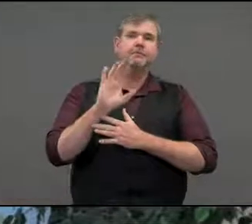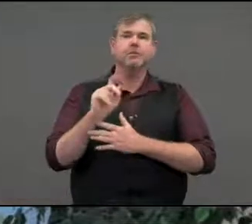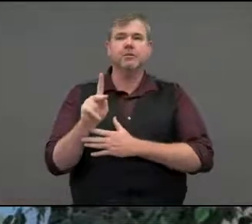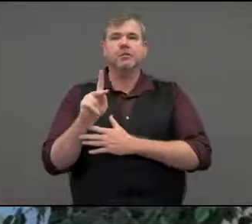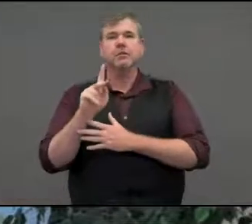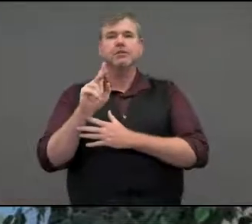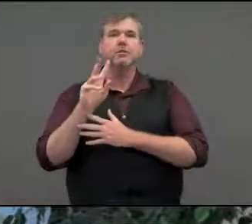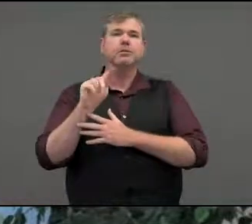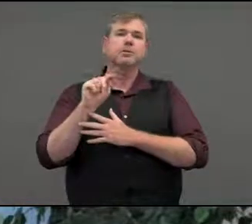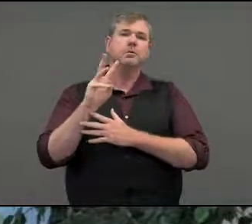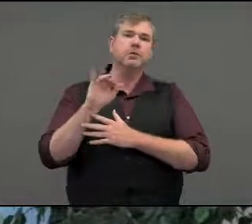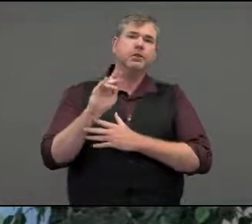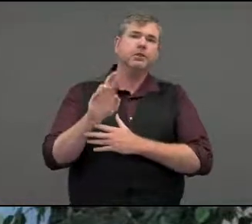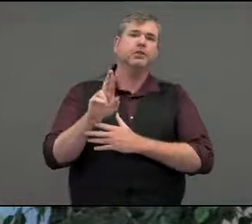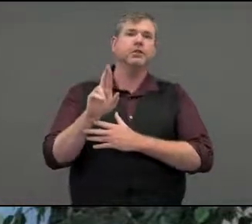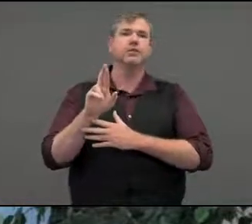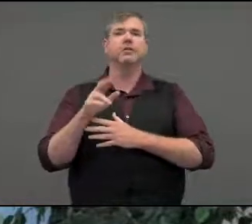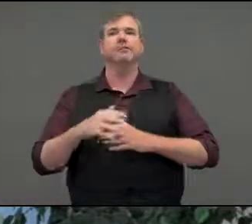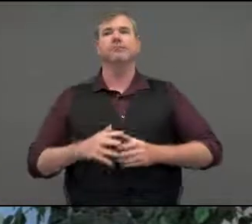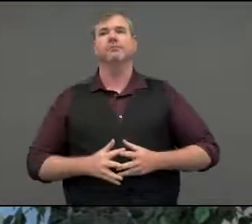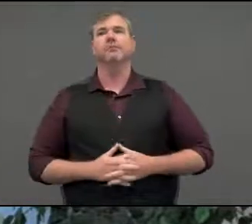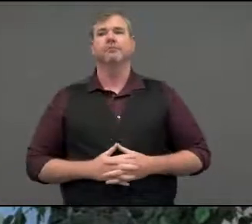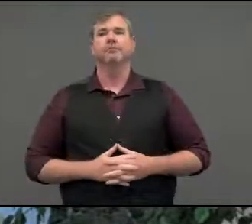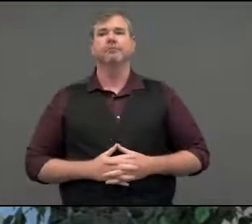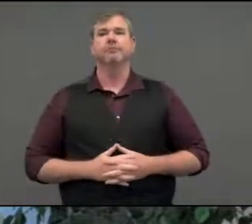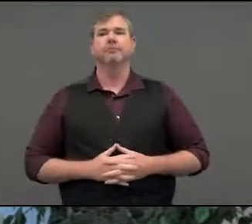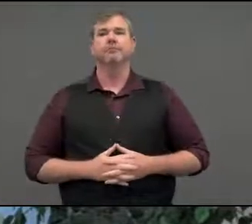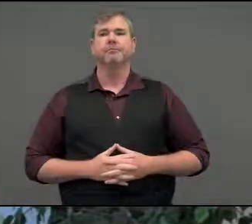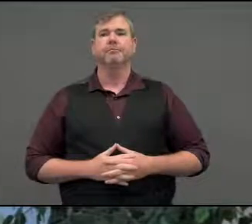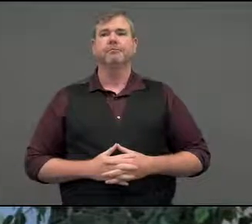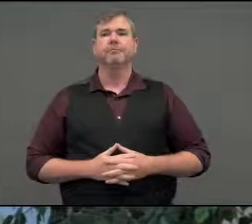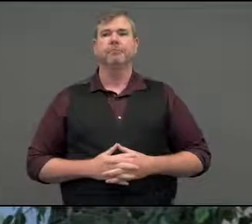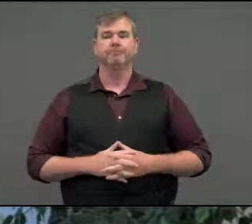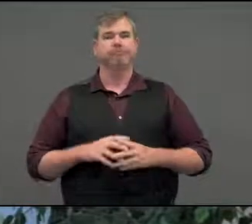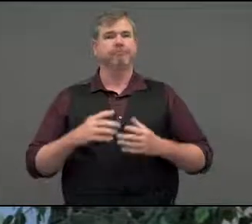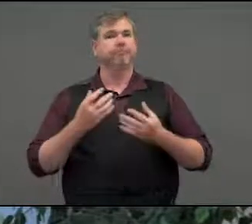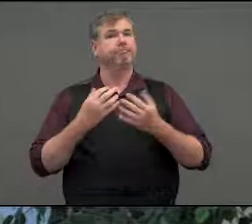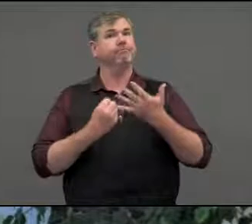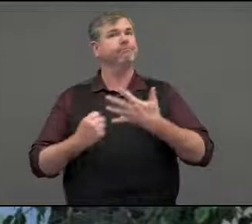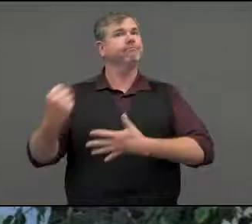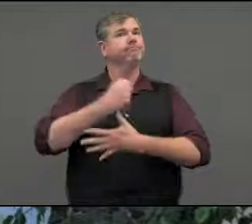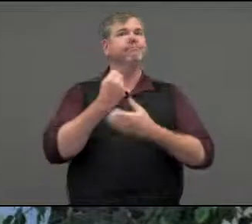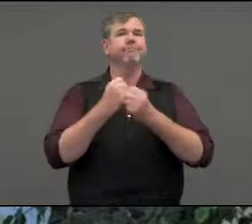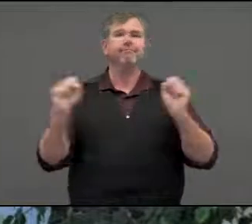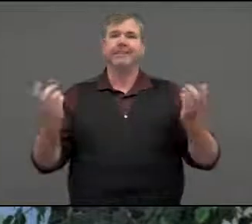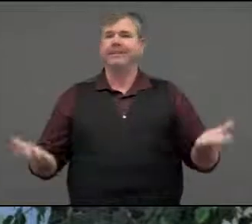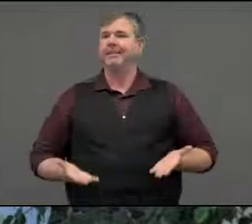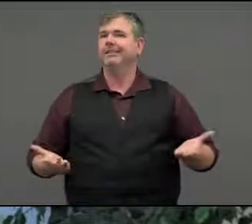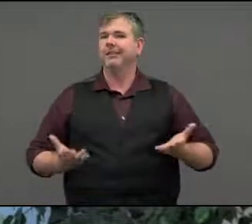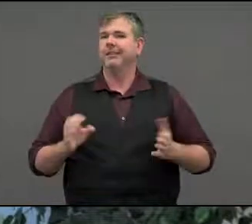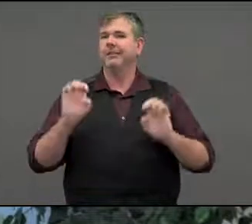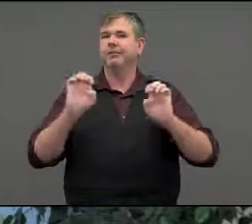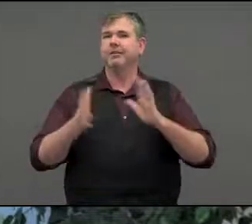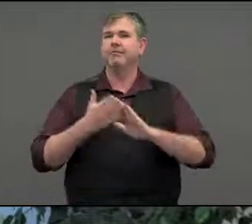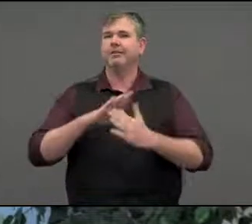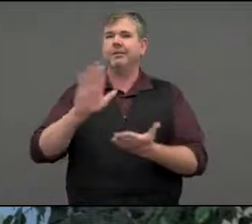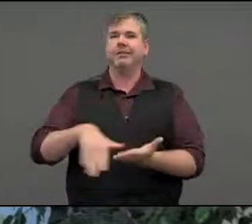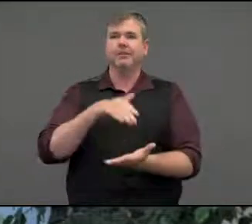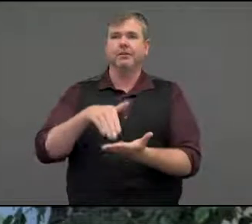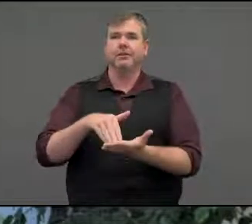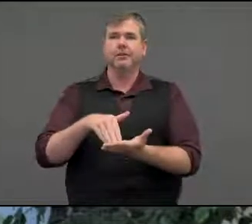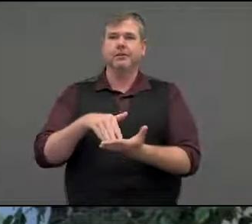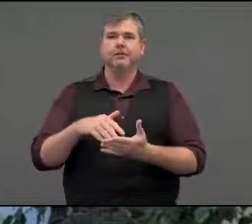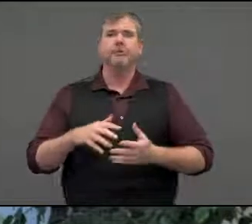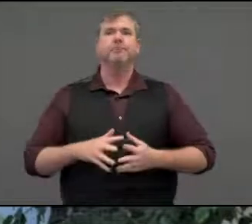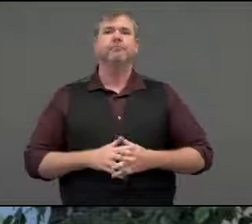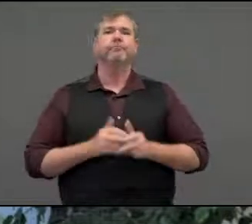that safety is a priority here at the Emergency Operations Center, and we do follow all of the COVID-19 guidelines that every other workplace